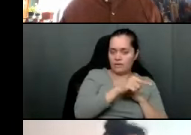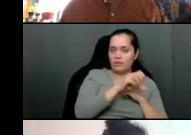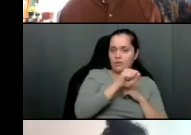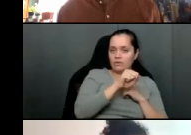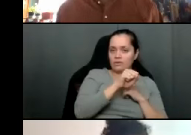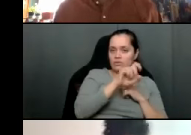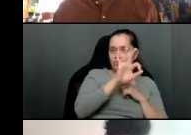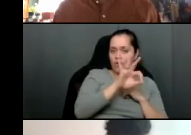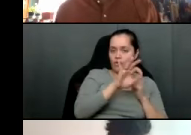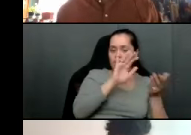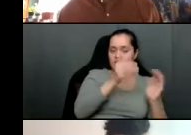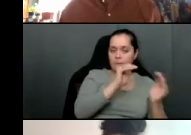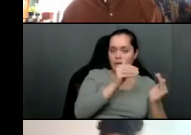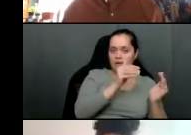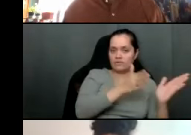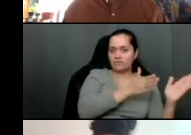compared to